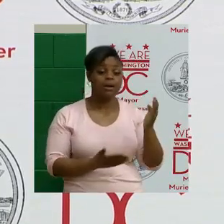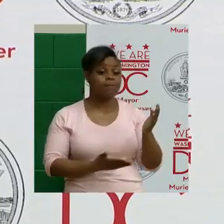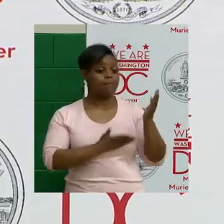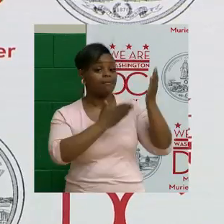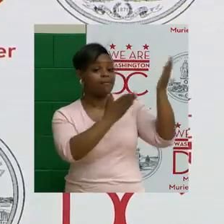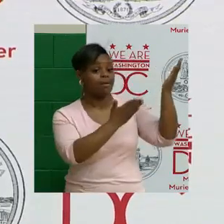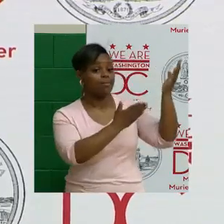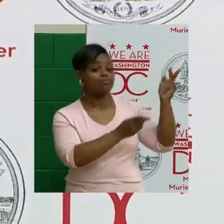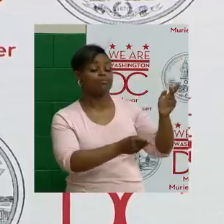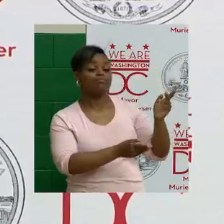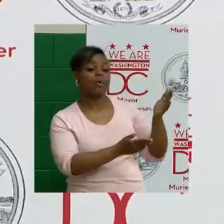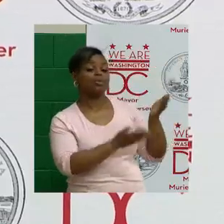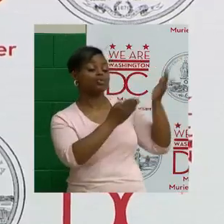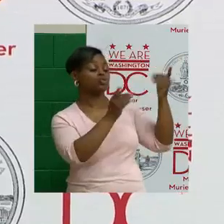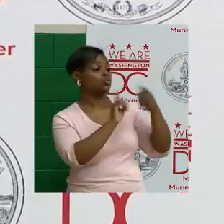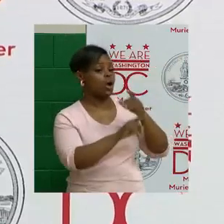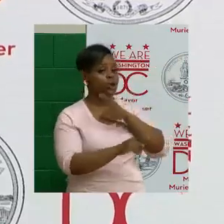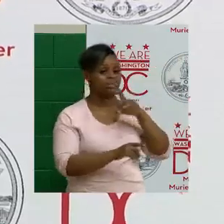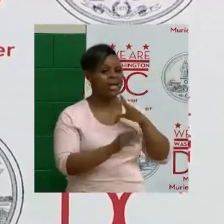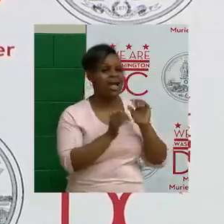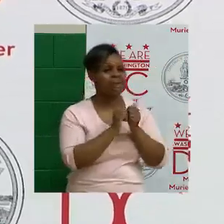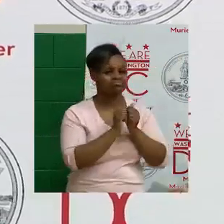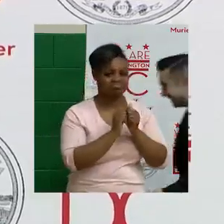without further ado, Jenny Reed.